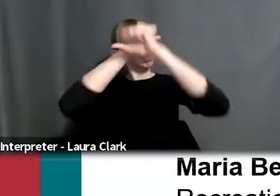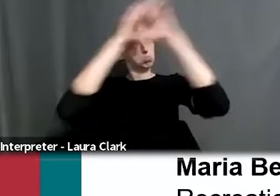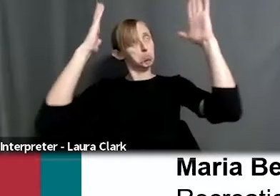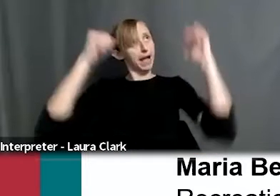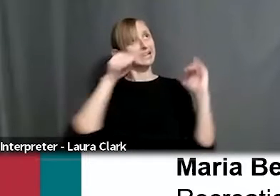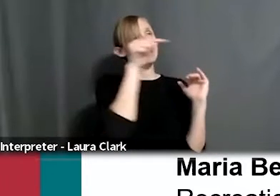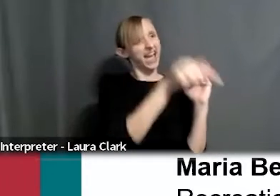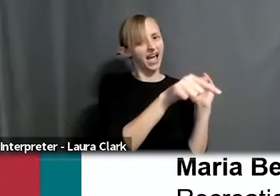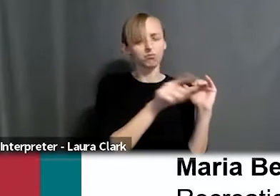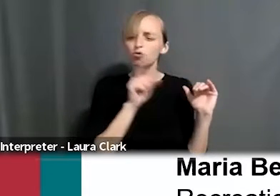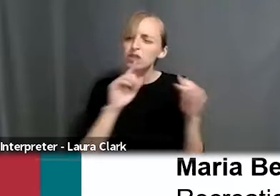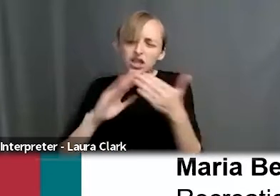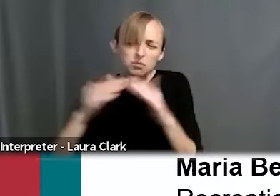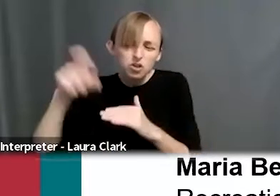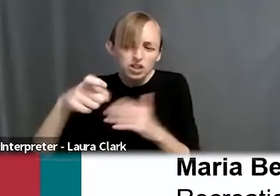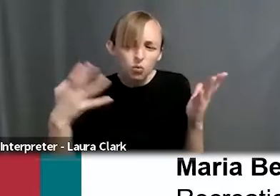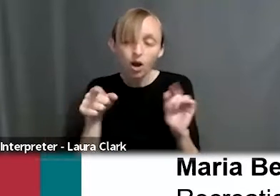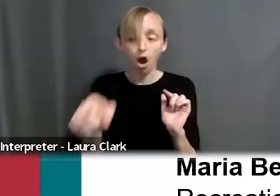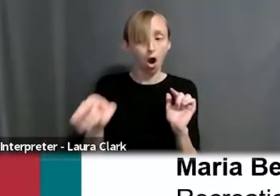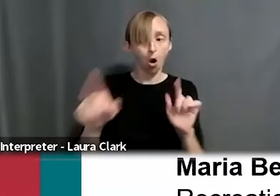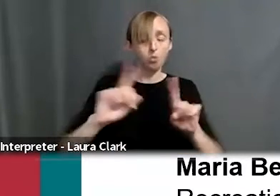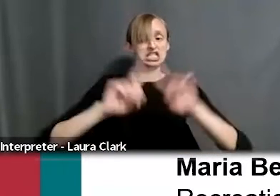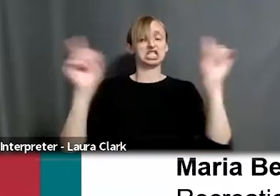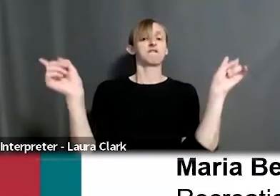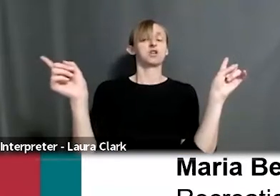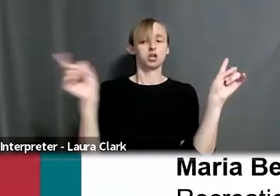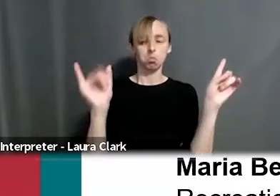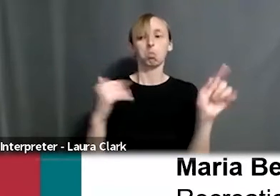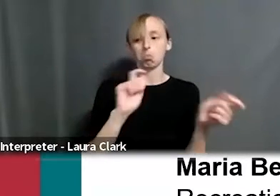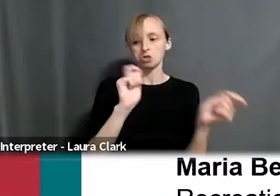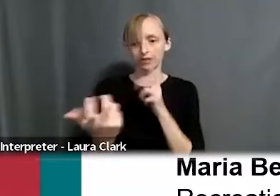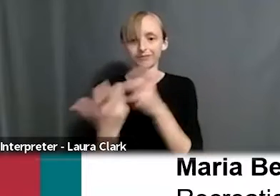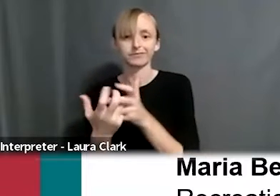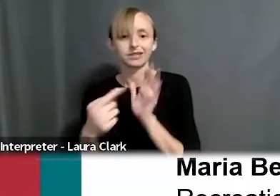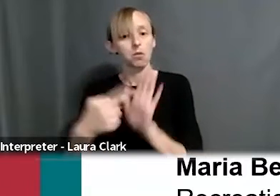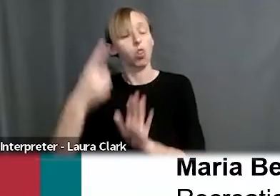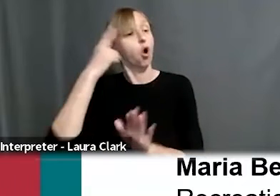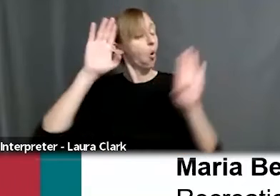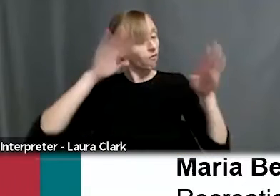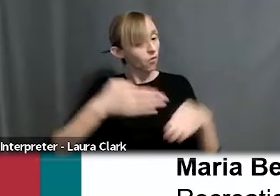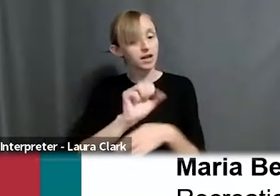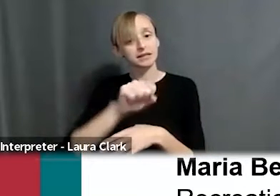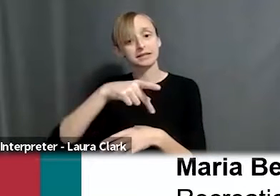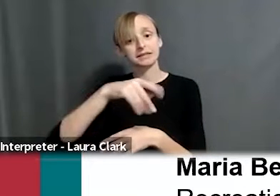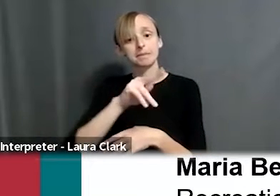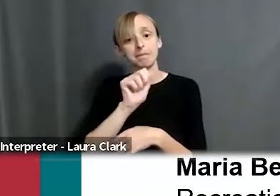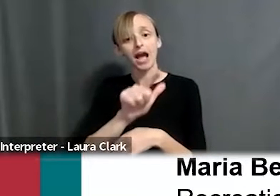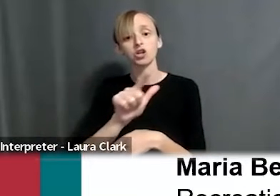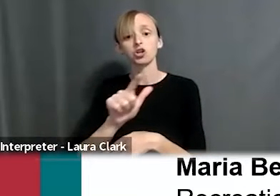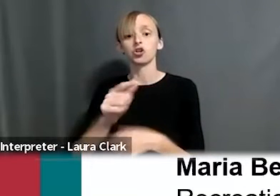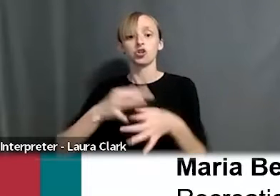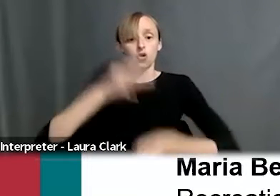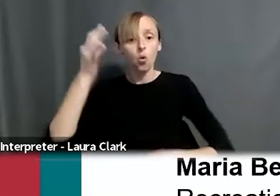be. So like we may think that we're going to program for this spinal cord or stroke